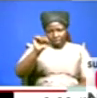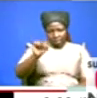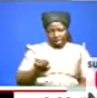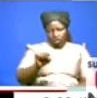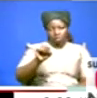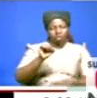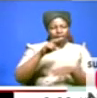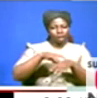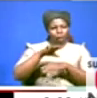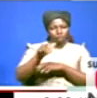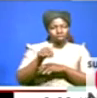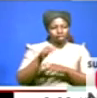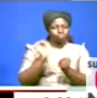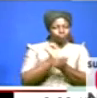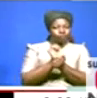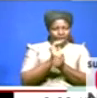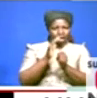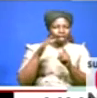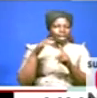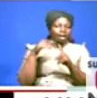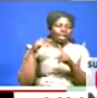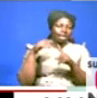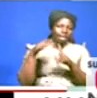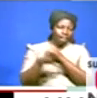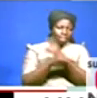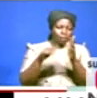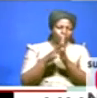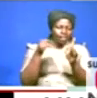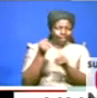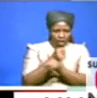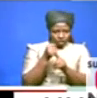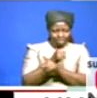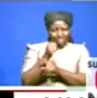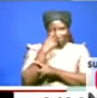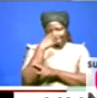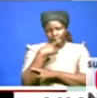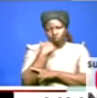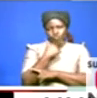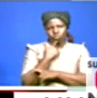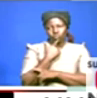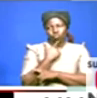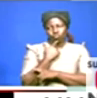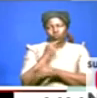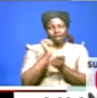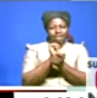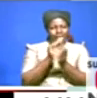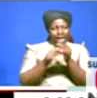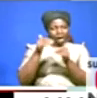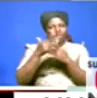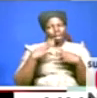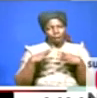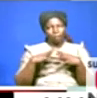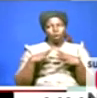violent suspect who was arrested after distress calls by the residents of Karie and Kabuguri villages in the wee hours